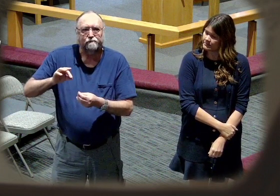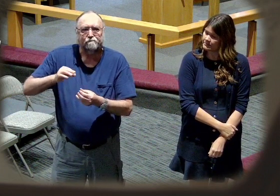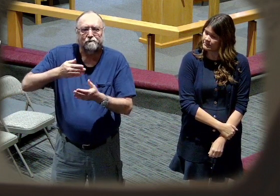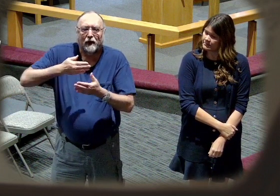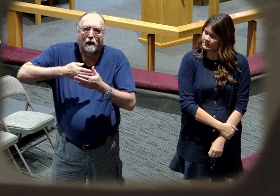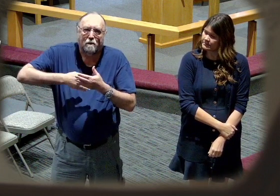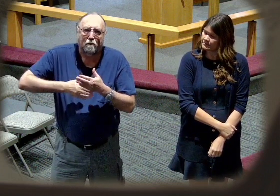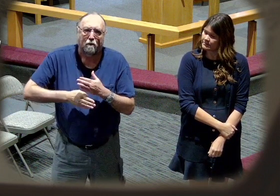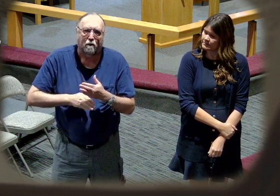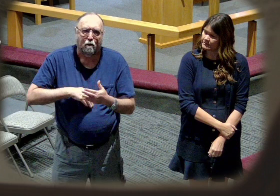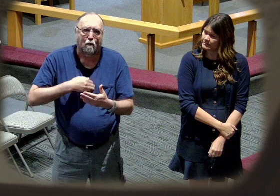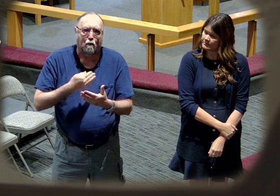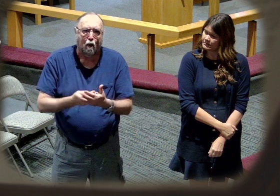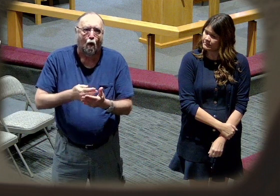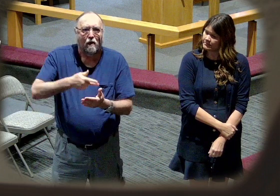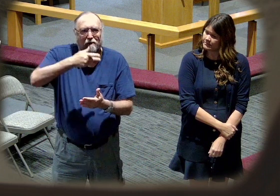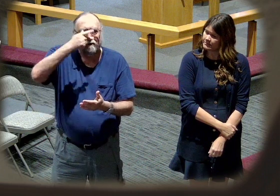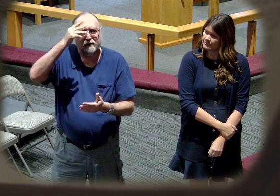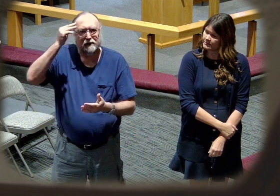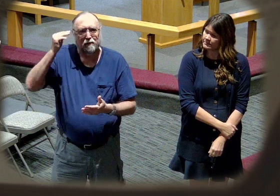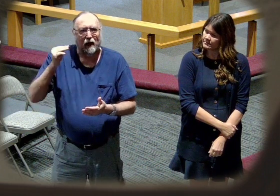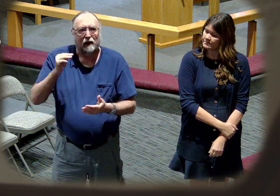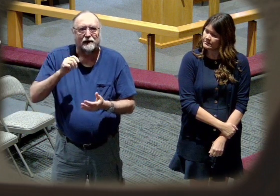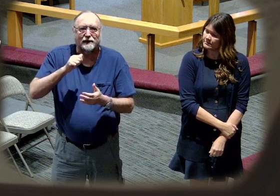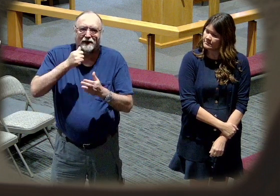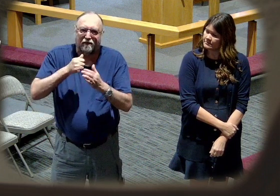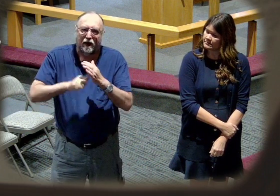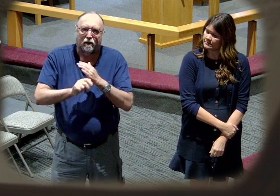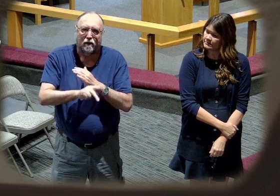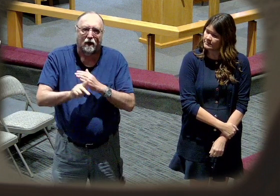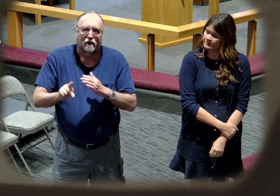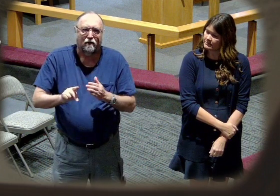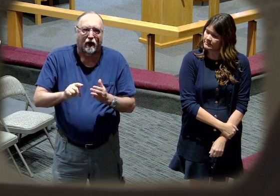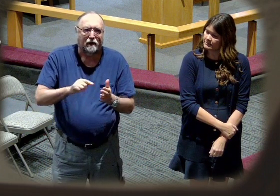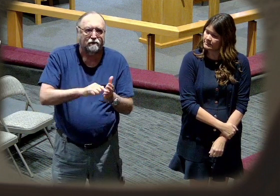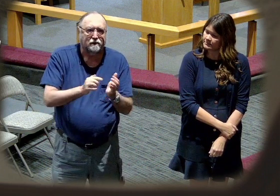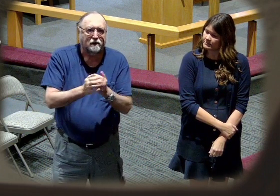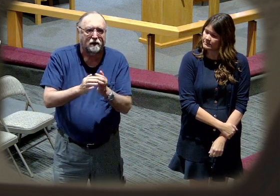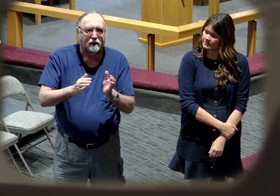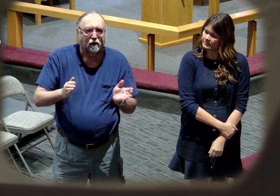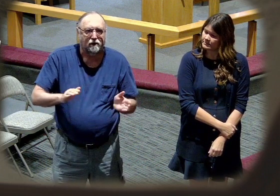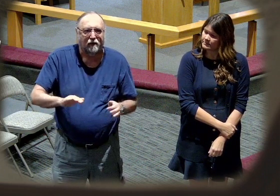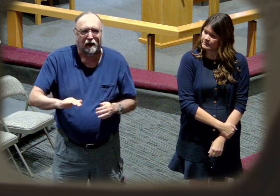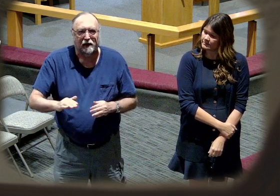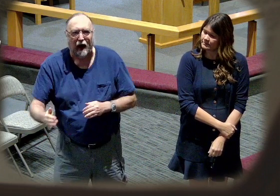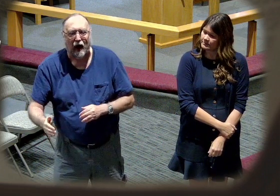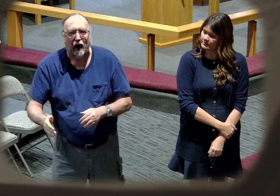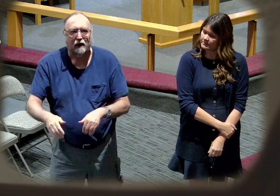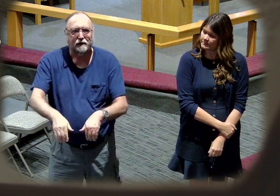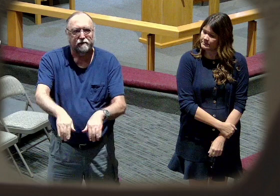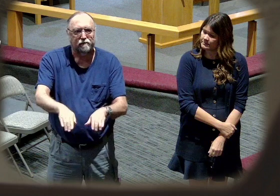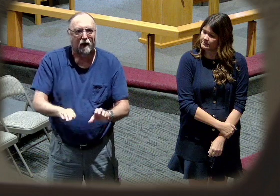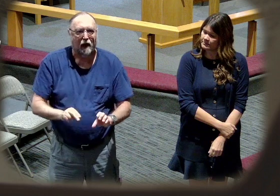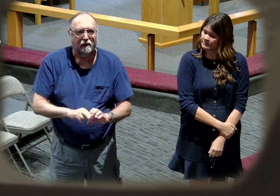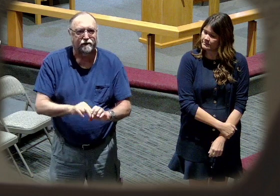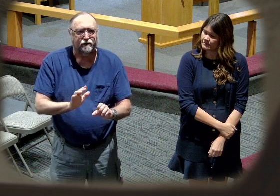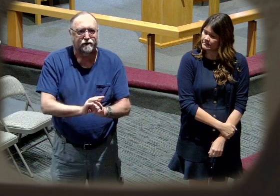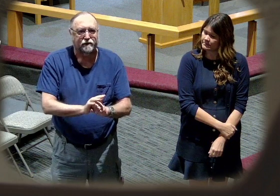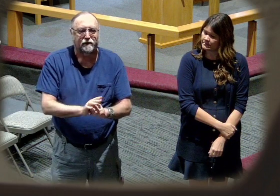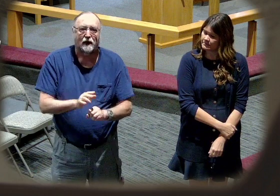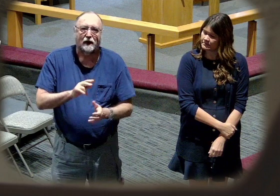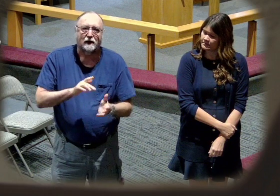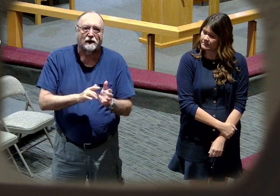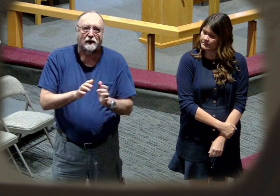Virgin Mary, suffered under Pontius Pilate, was crucified, died, and was buried. He descended into